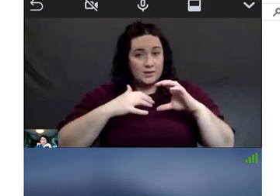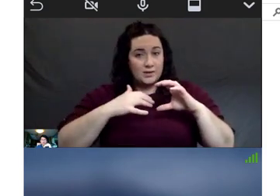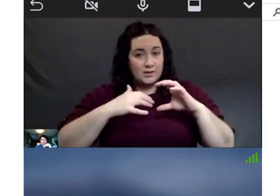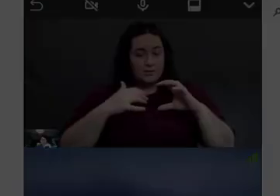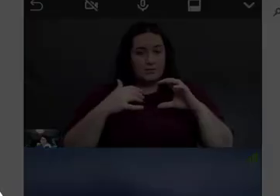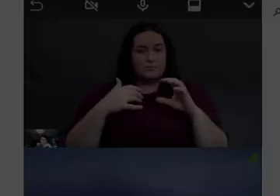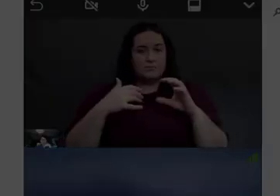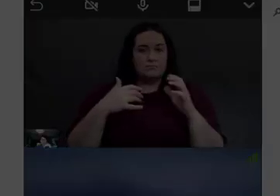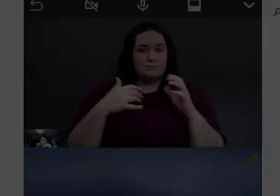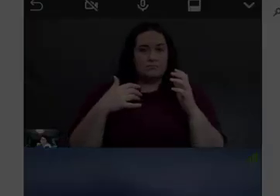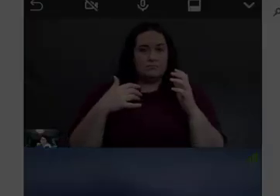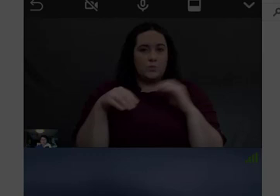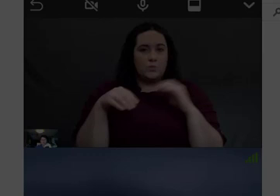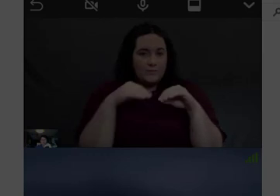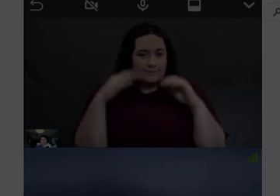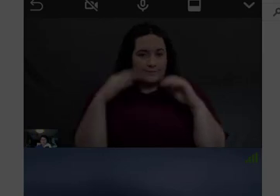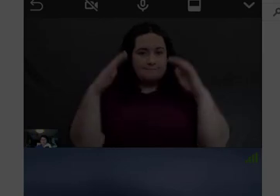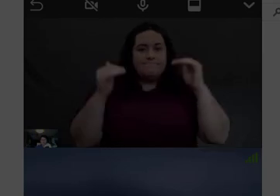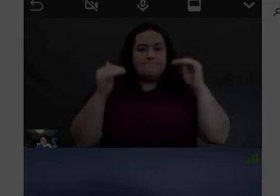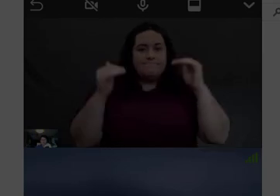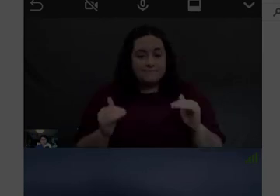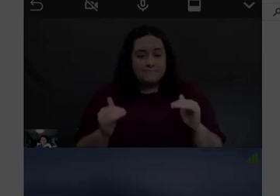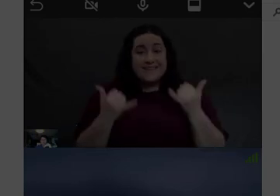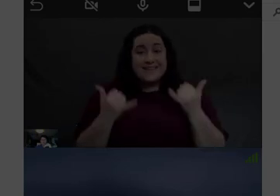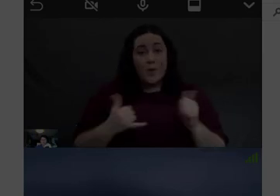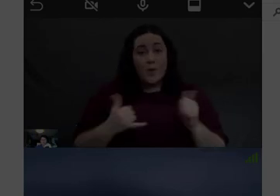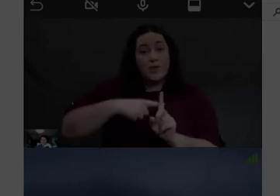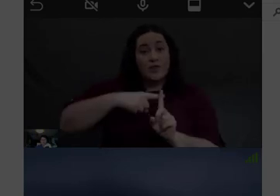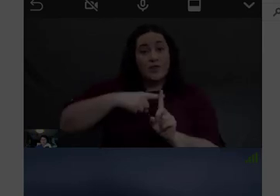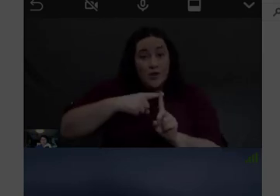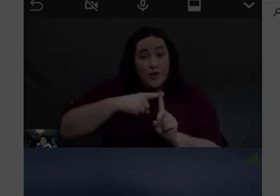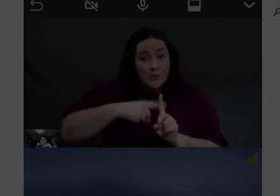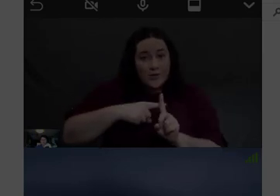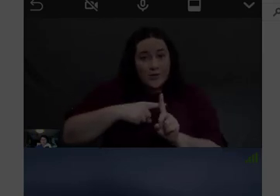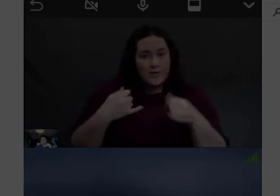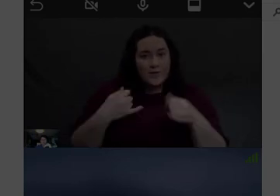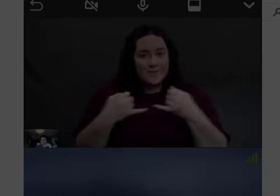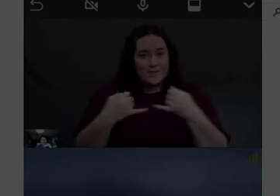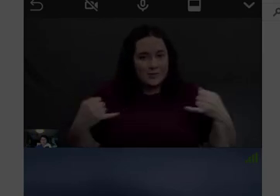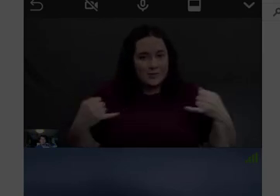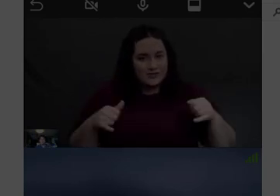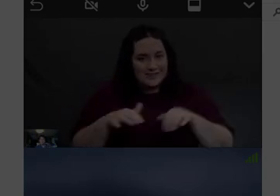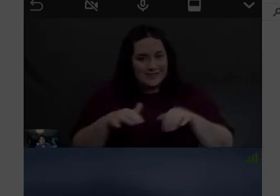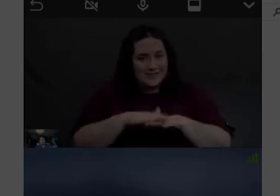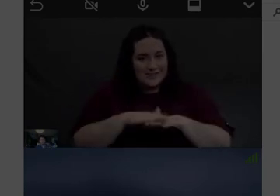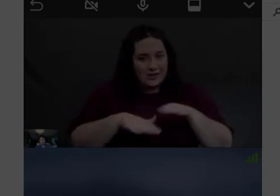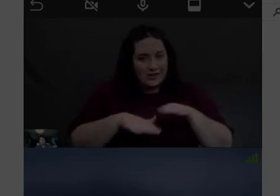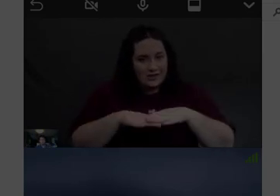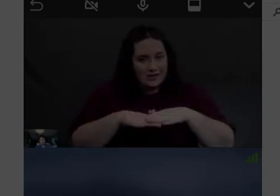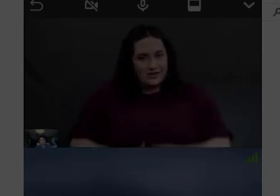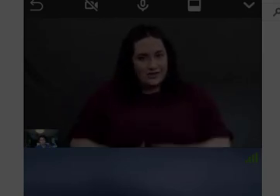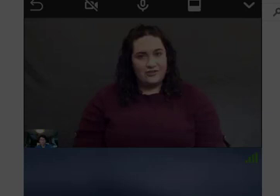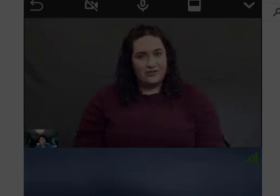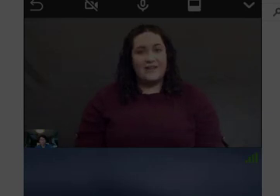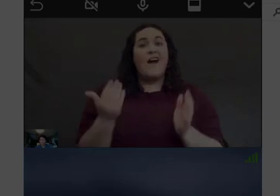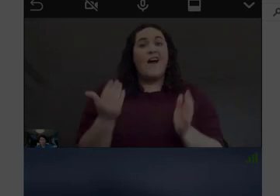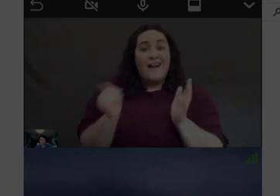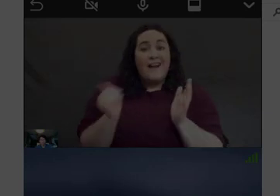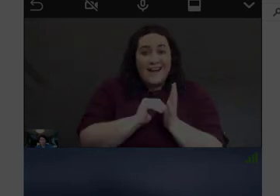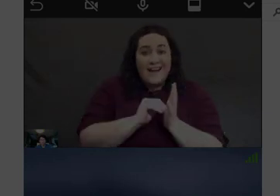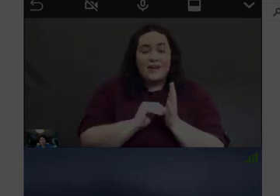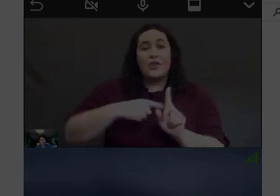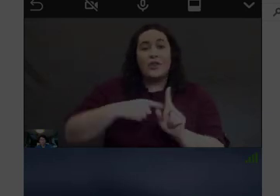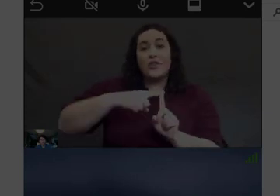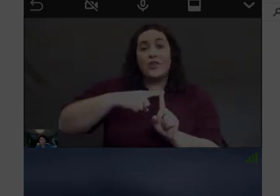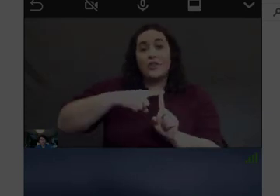temperature. So just like we had before, we have this sort of entrance region, right? This is now the thermal entrance region because we're talking about thermal